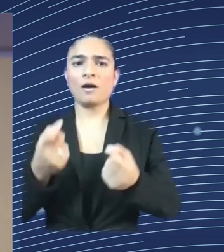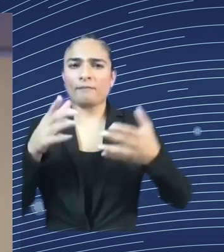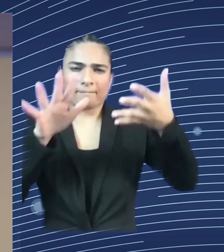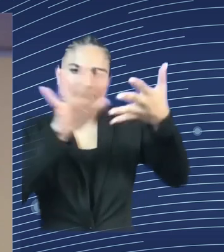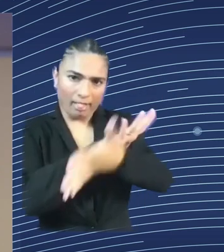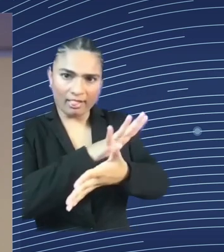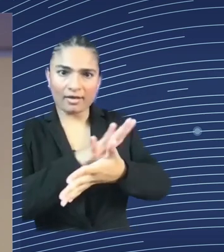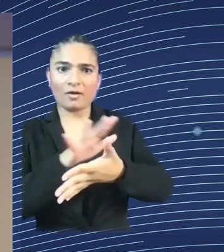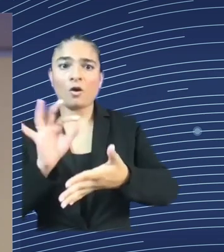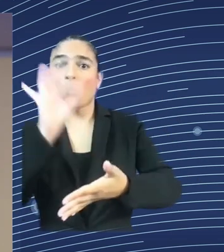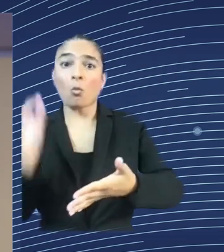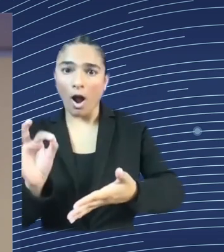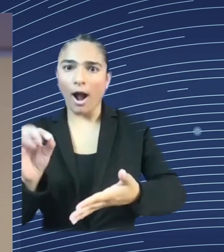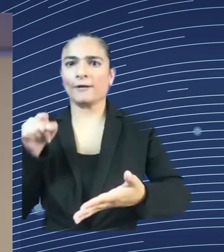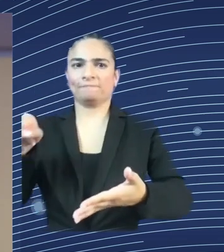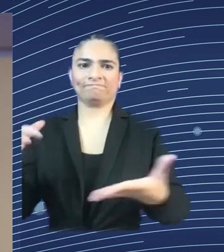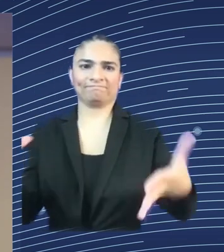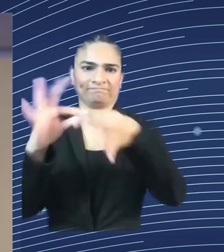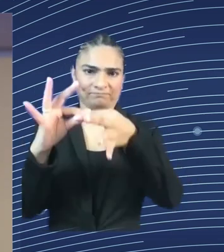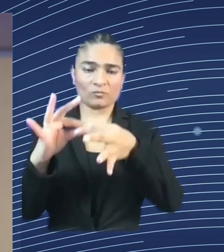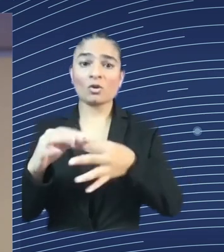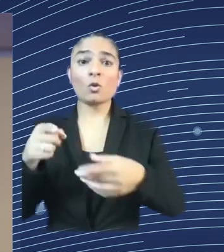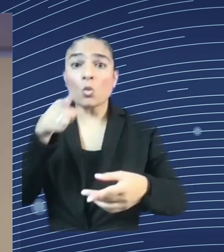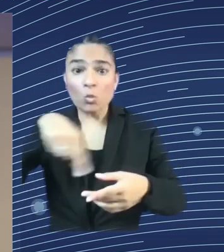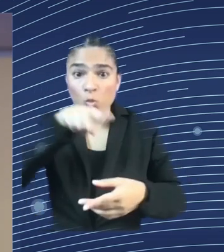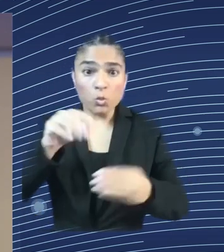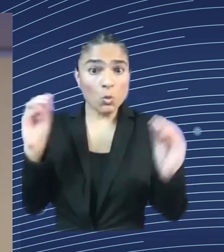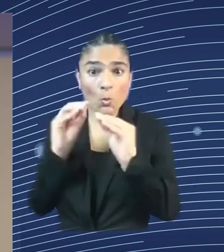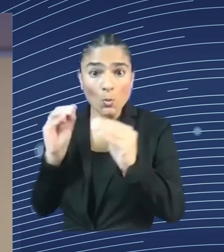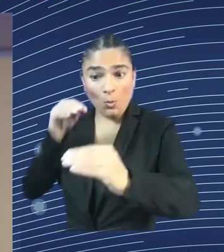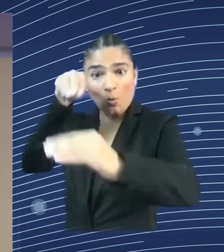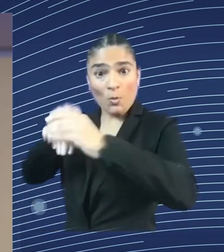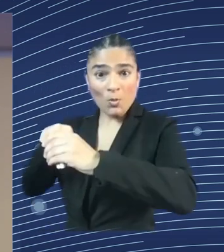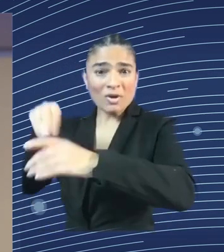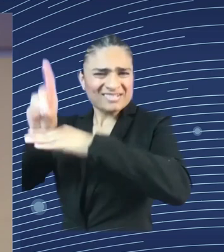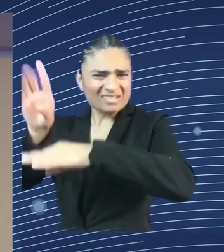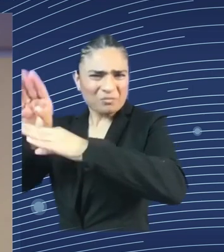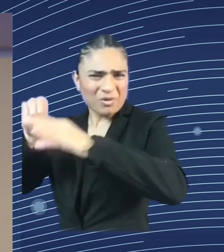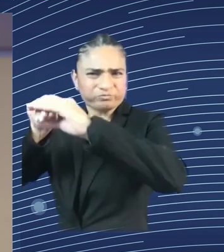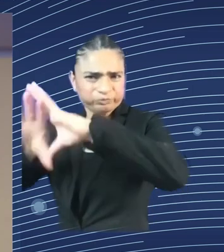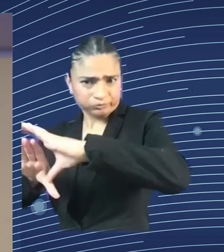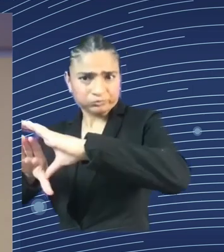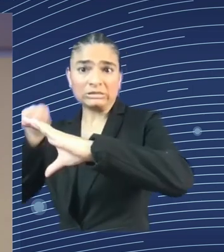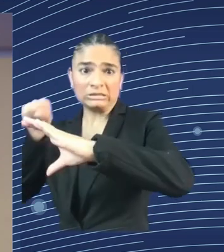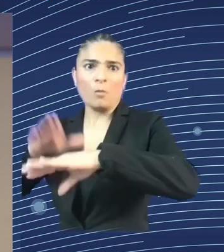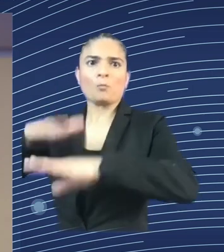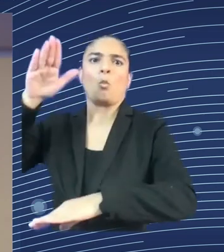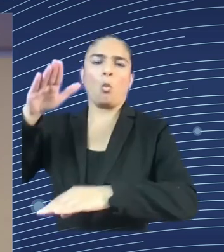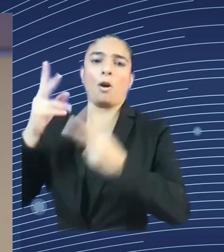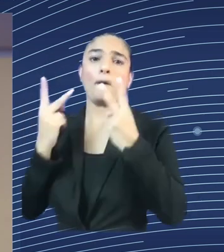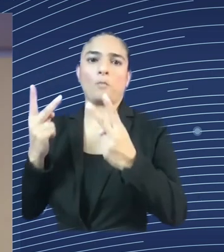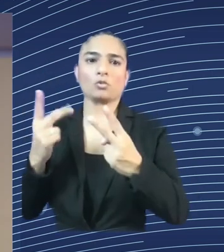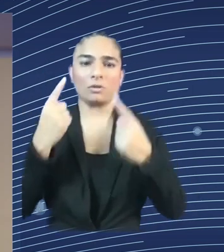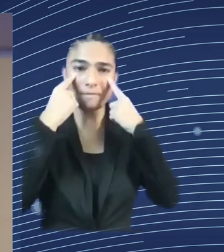have. What is not being declared in a database, you can't use it then in